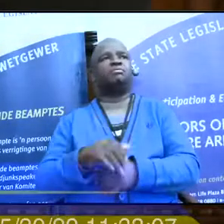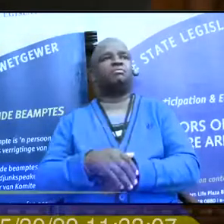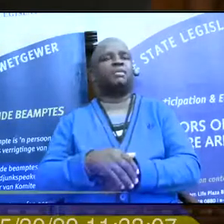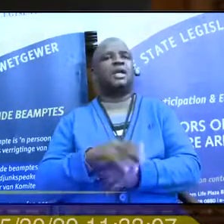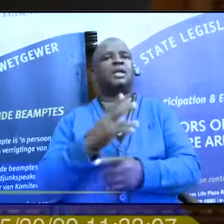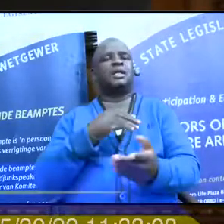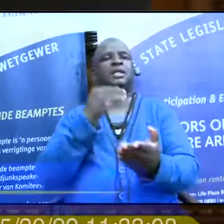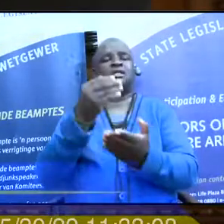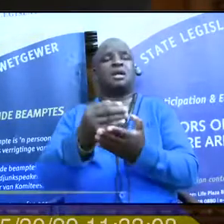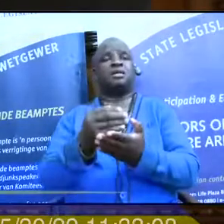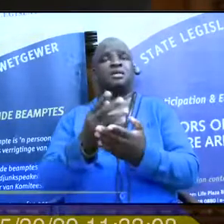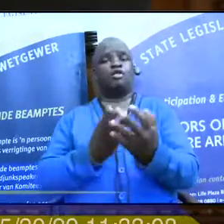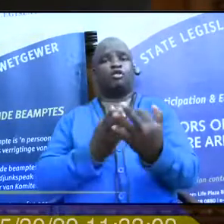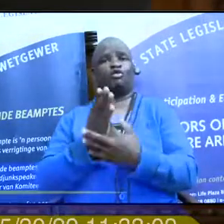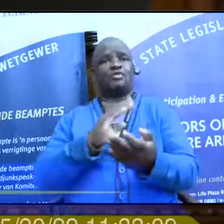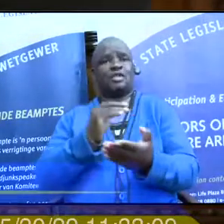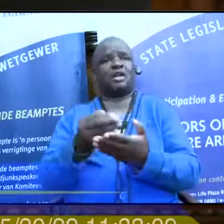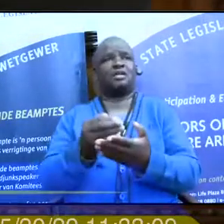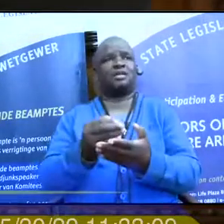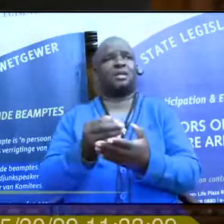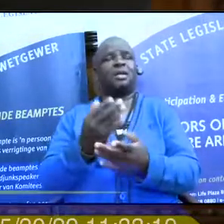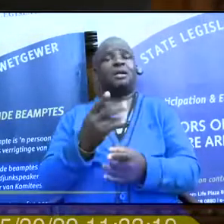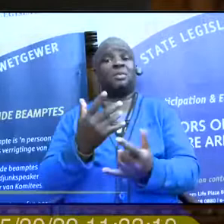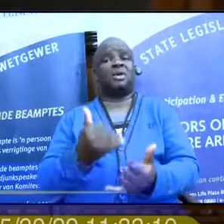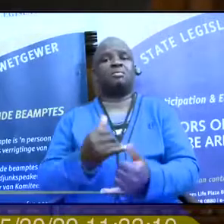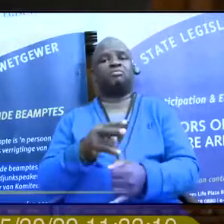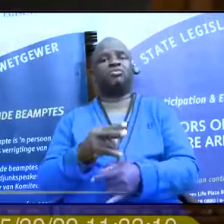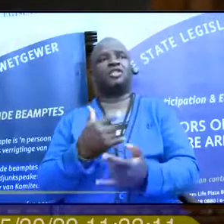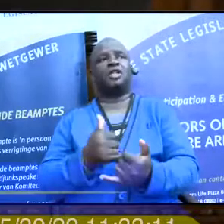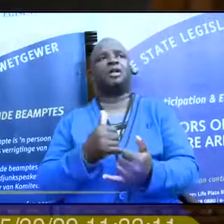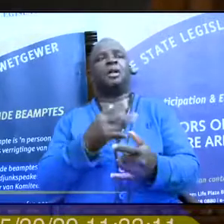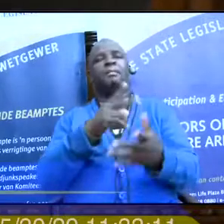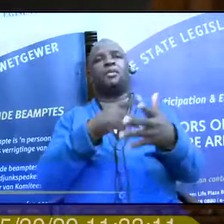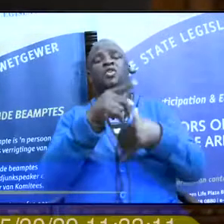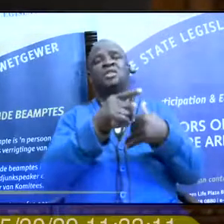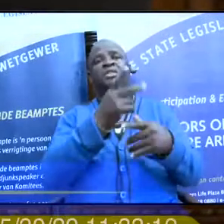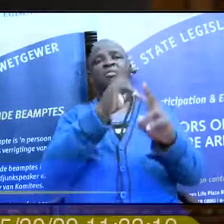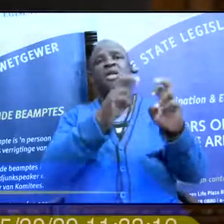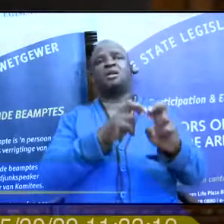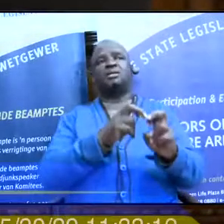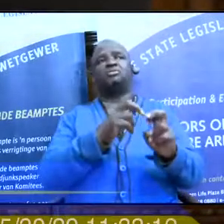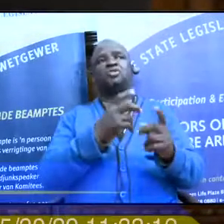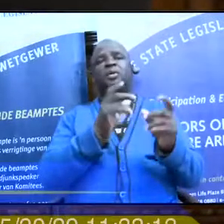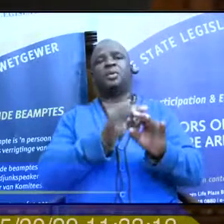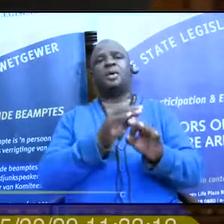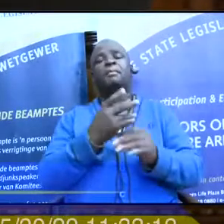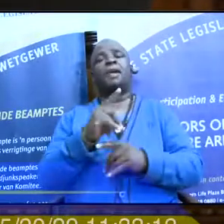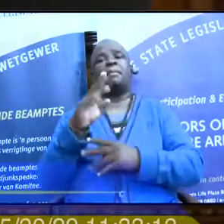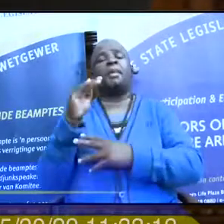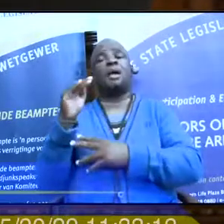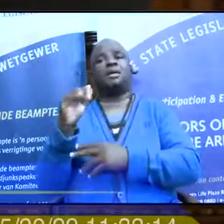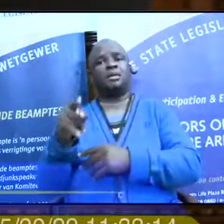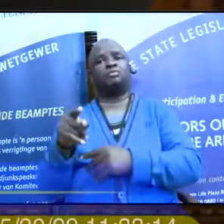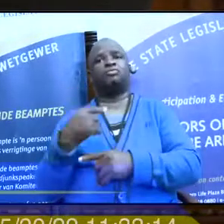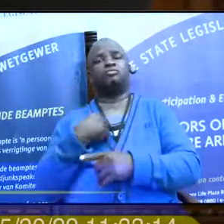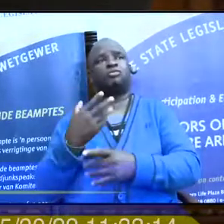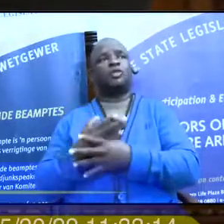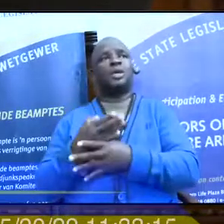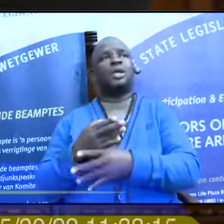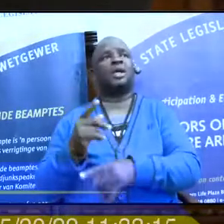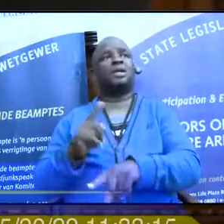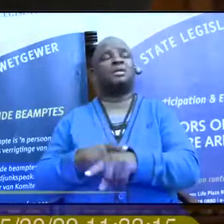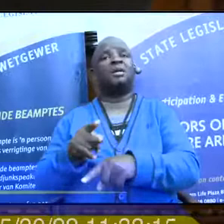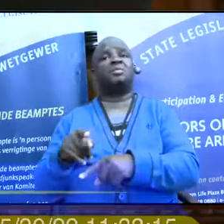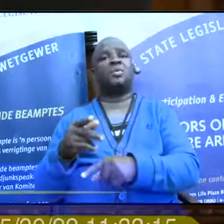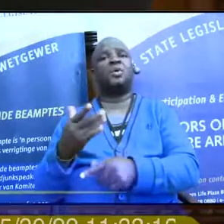trust and i see it's a lot happening in renewable energy projects it happened in the bank that i worked for at the time where